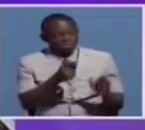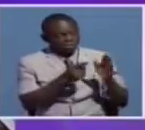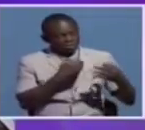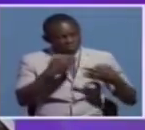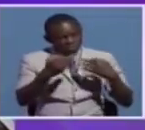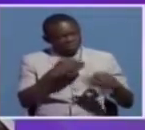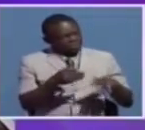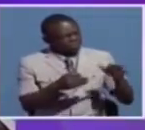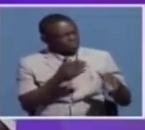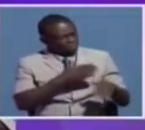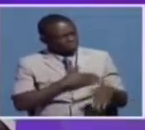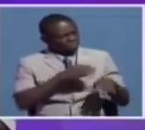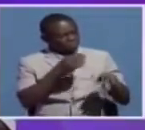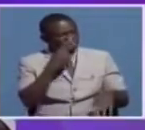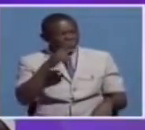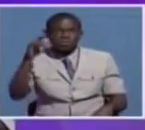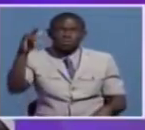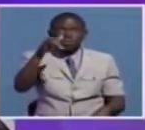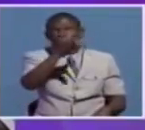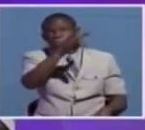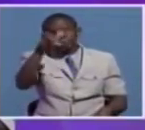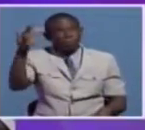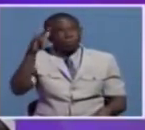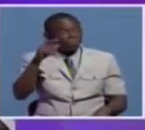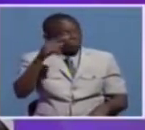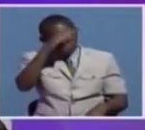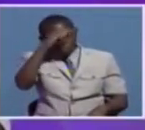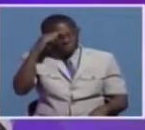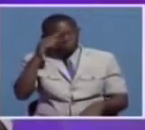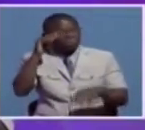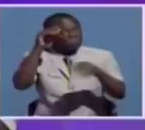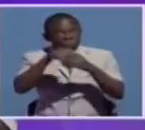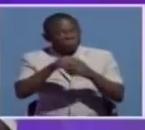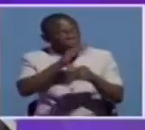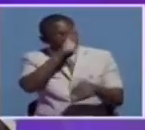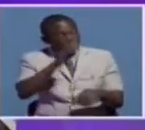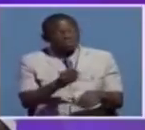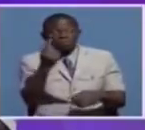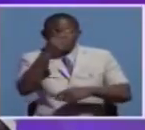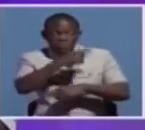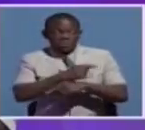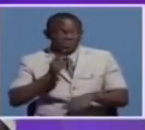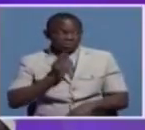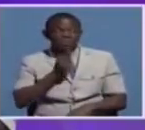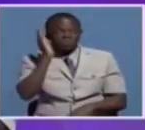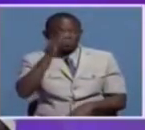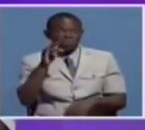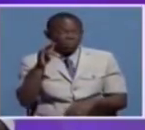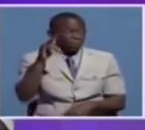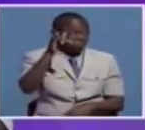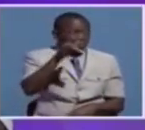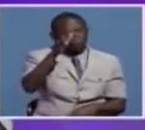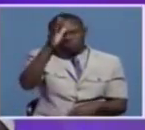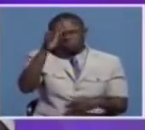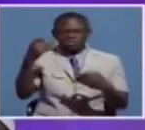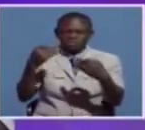Songs like that. So, there was that thing that take the country back from the whites, bring the